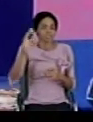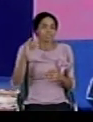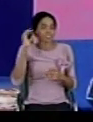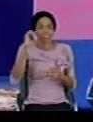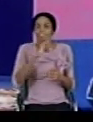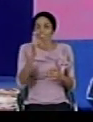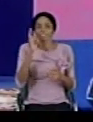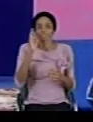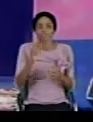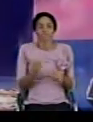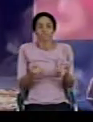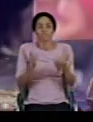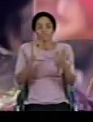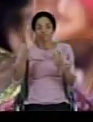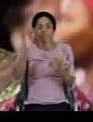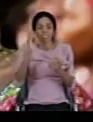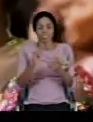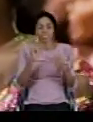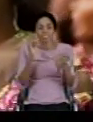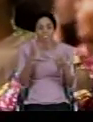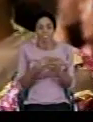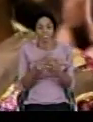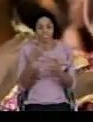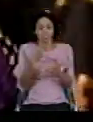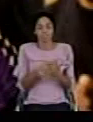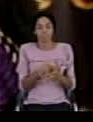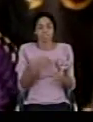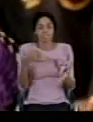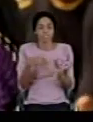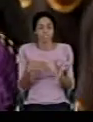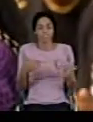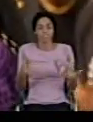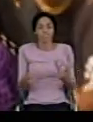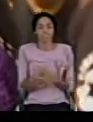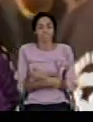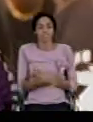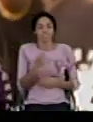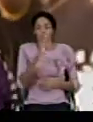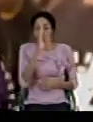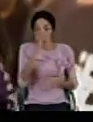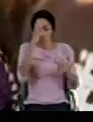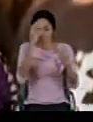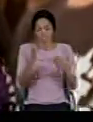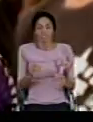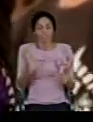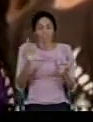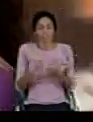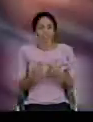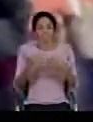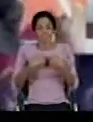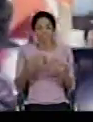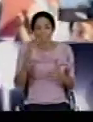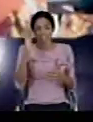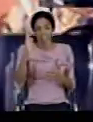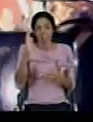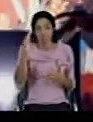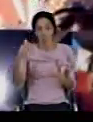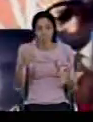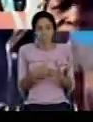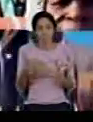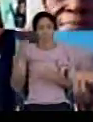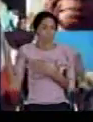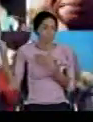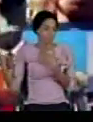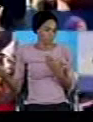again today, so you must be determined to have a testimony again today.